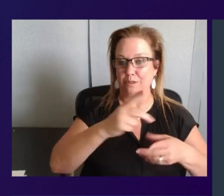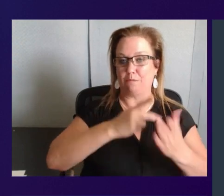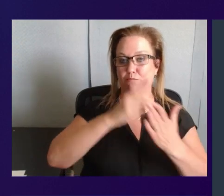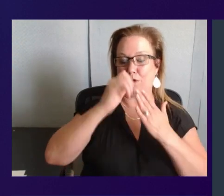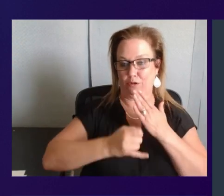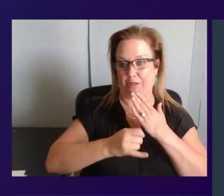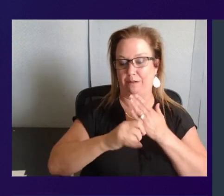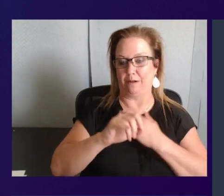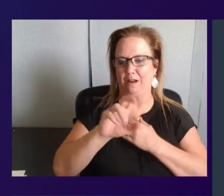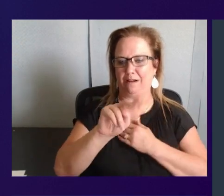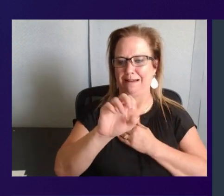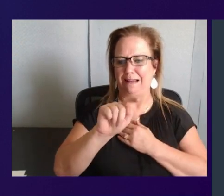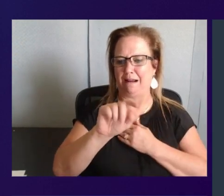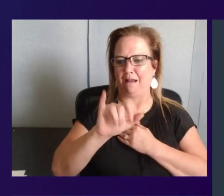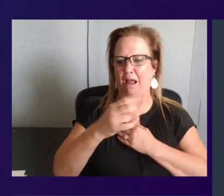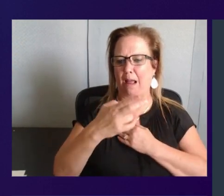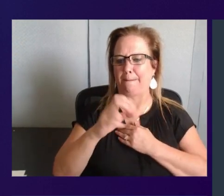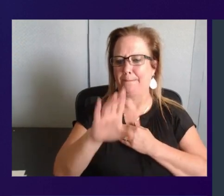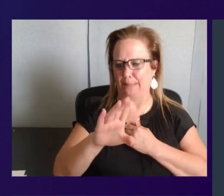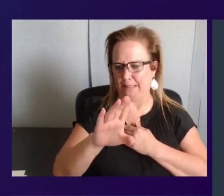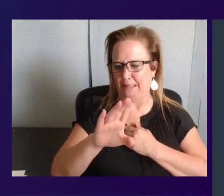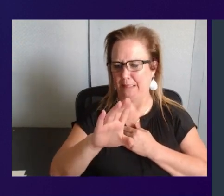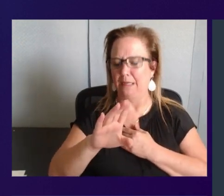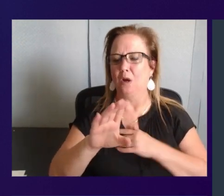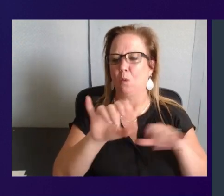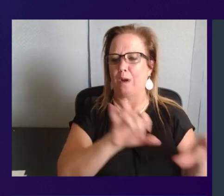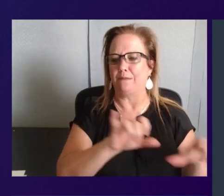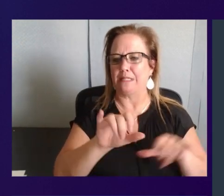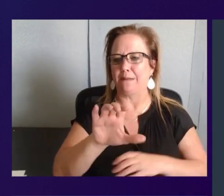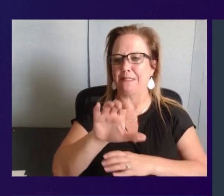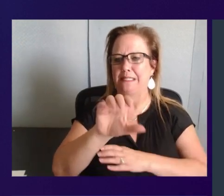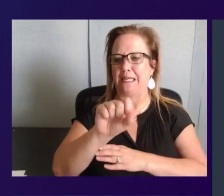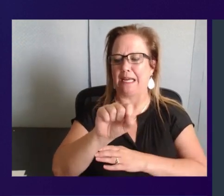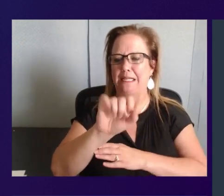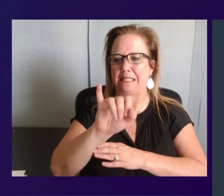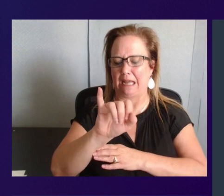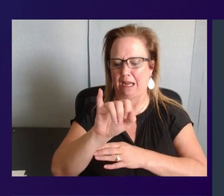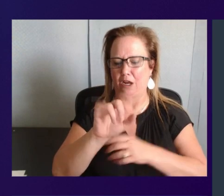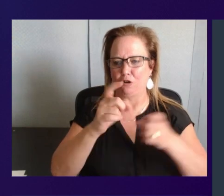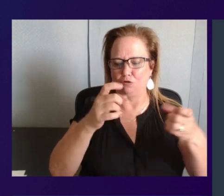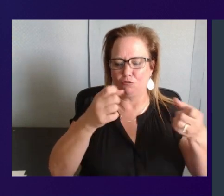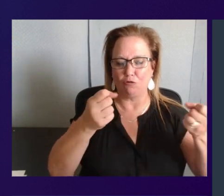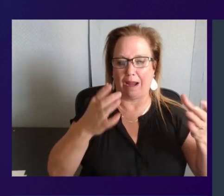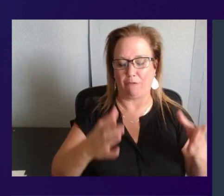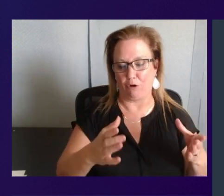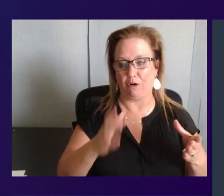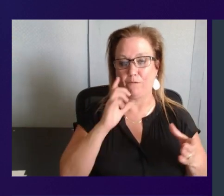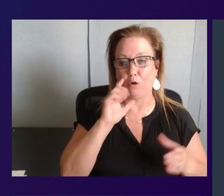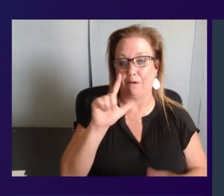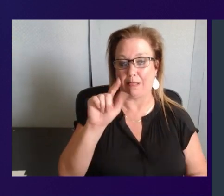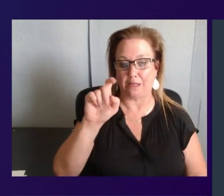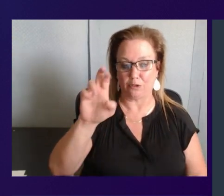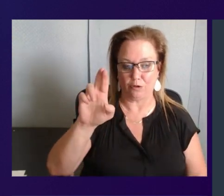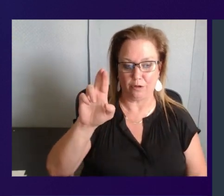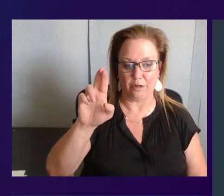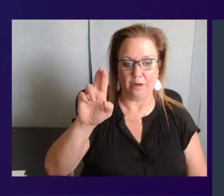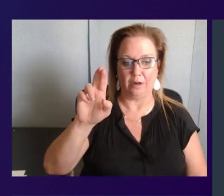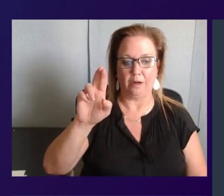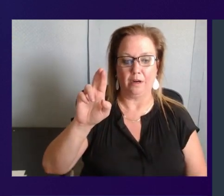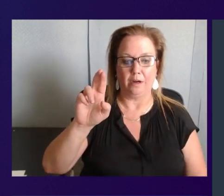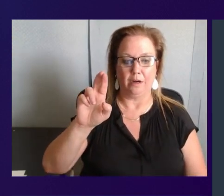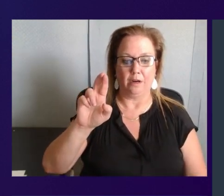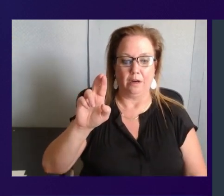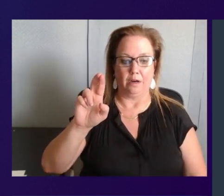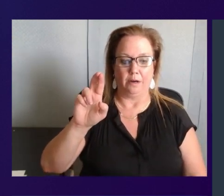GitHub. Also, we have the same CSI driver for Amazon FSx for Lustre. CSI drivers make